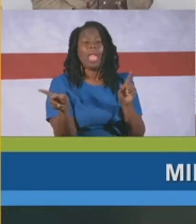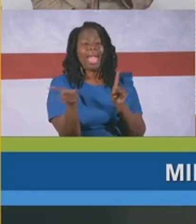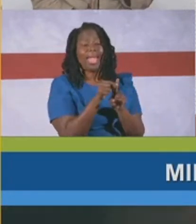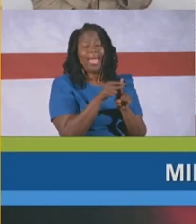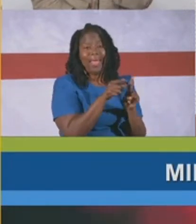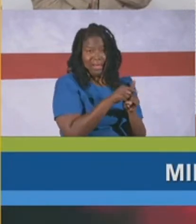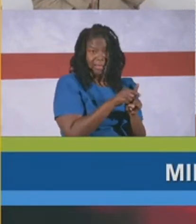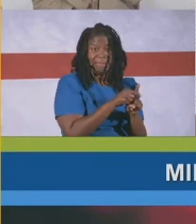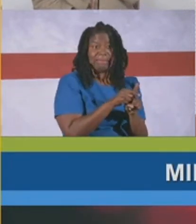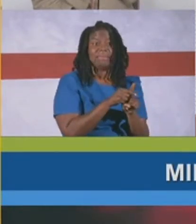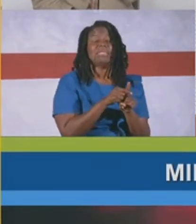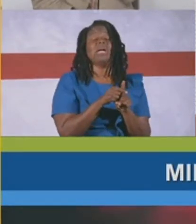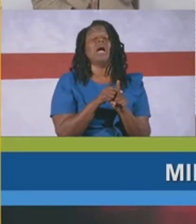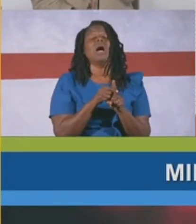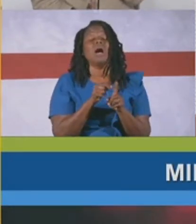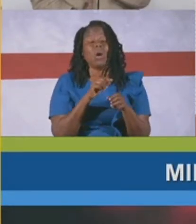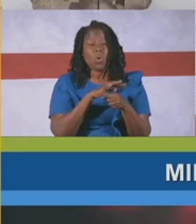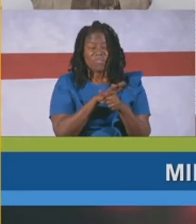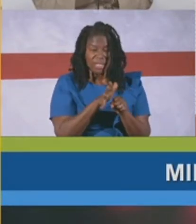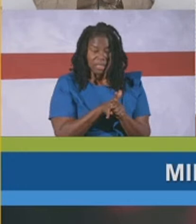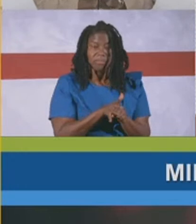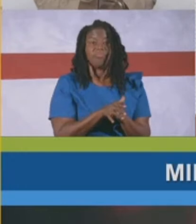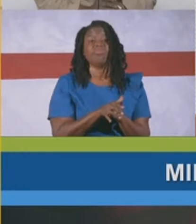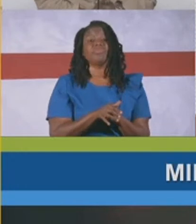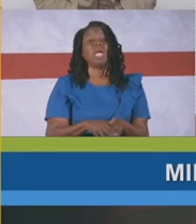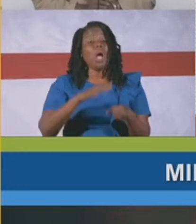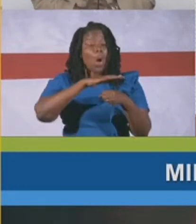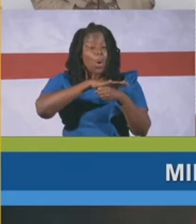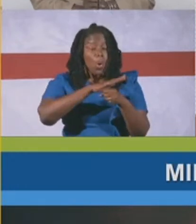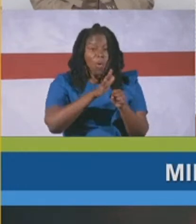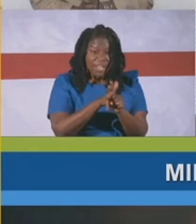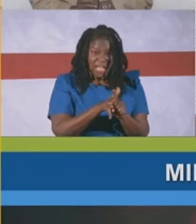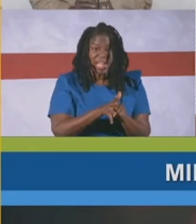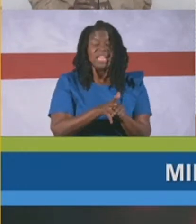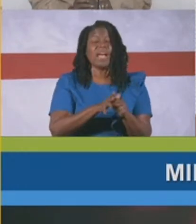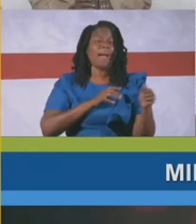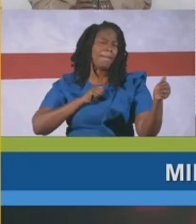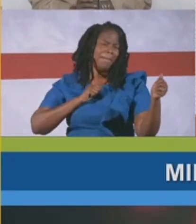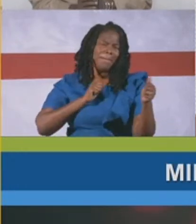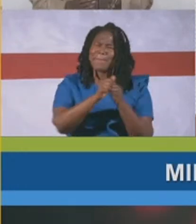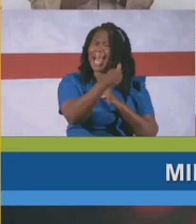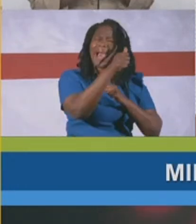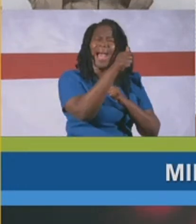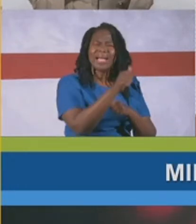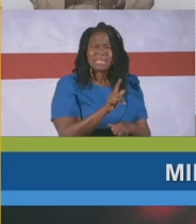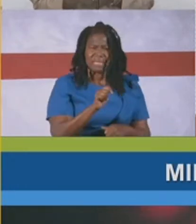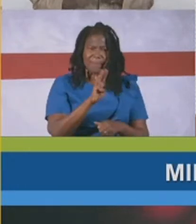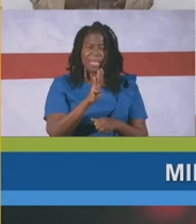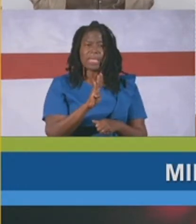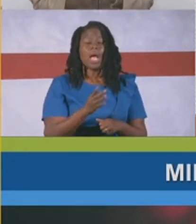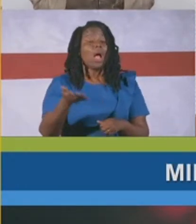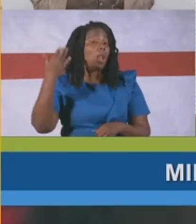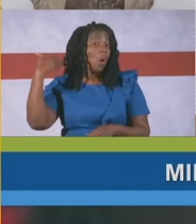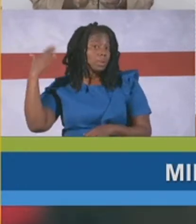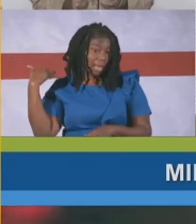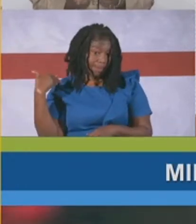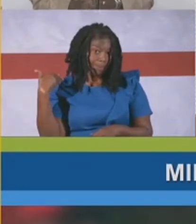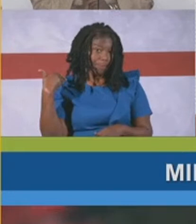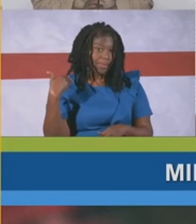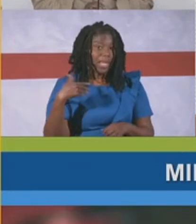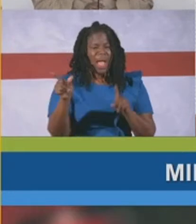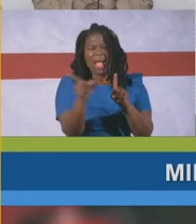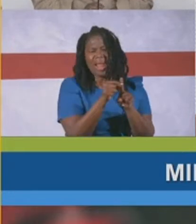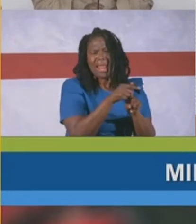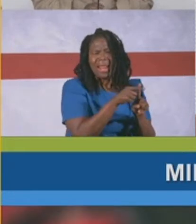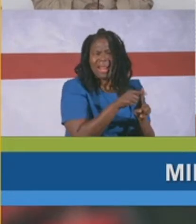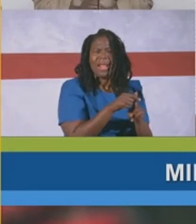now upstaged TB, which used to be the #1 cause of death from an infectious point of view